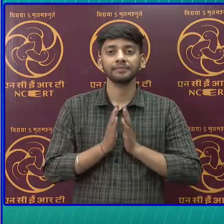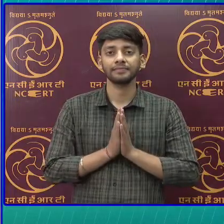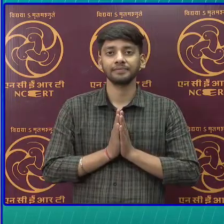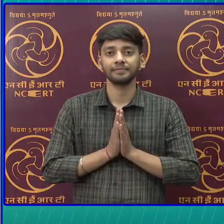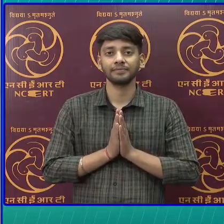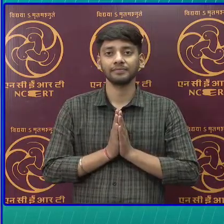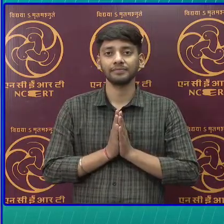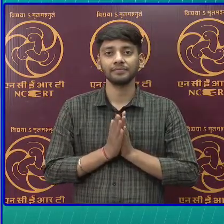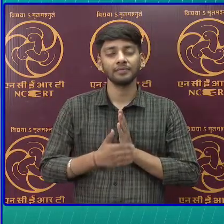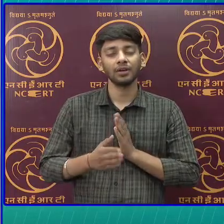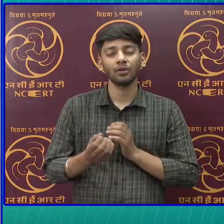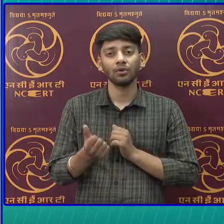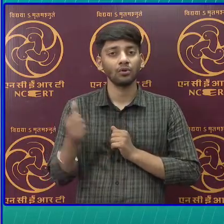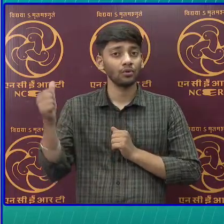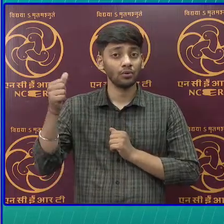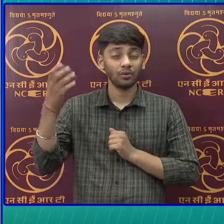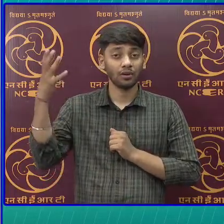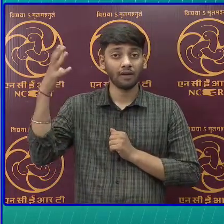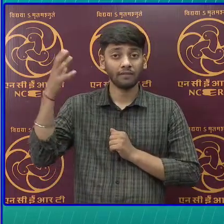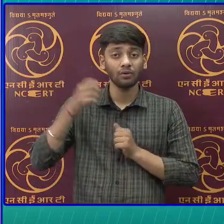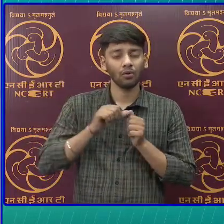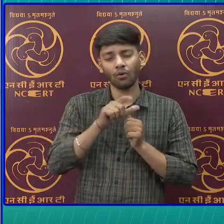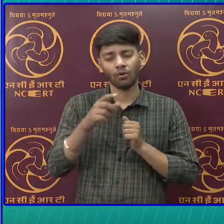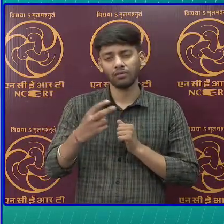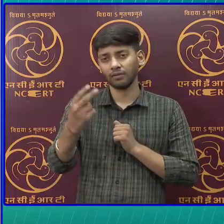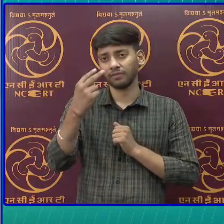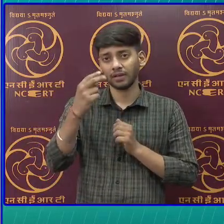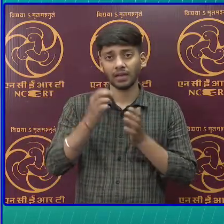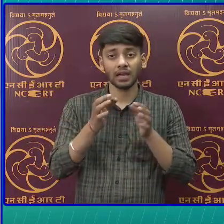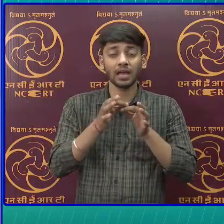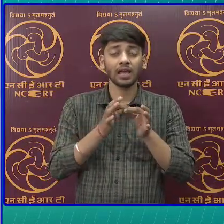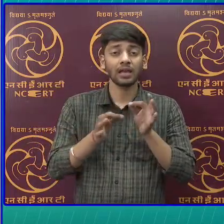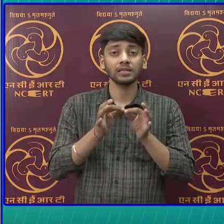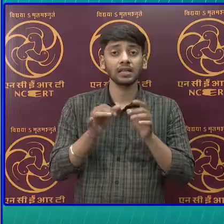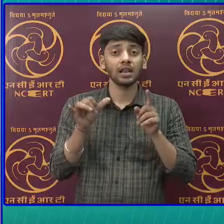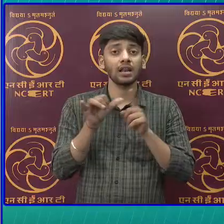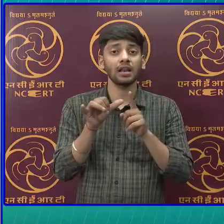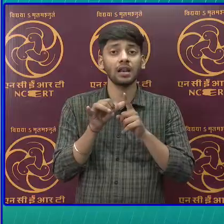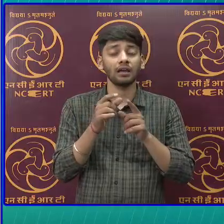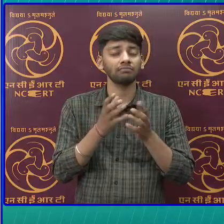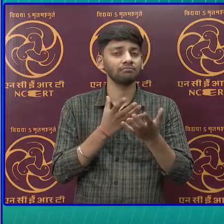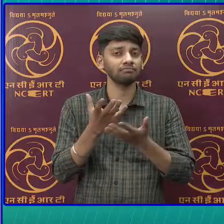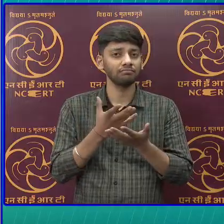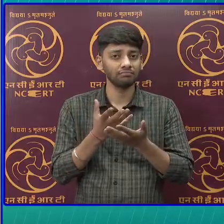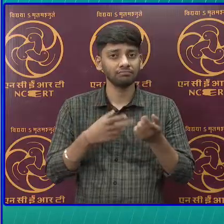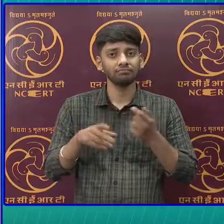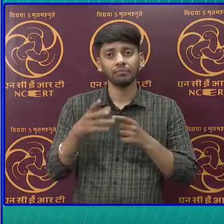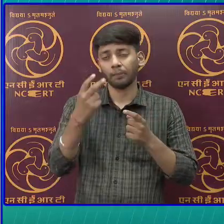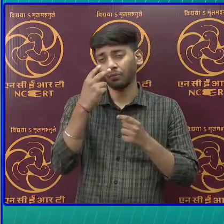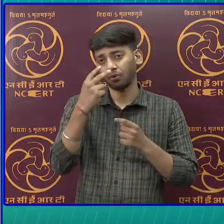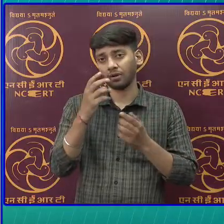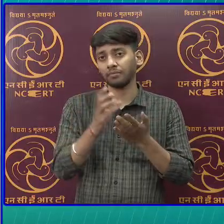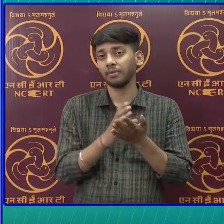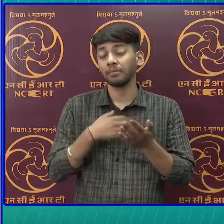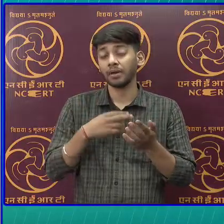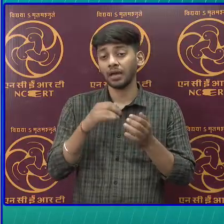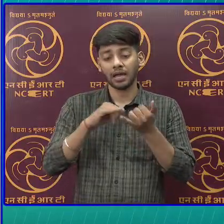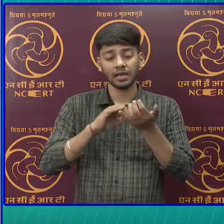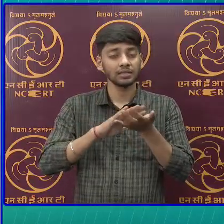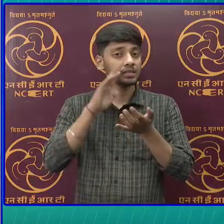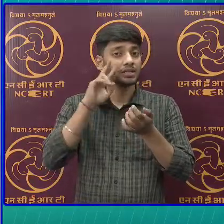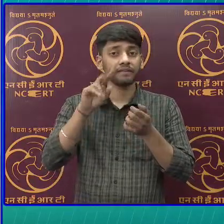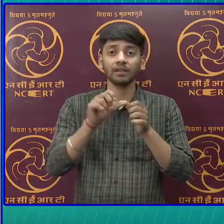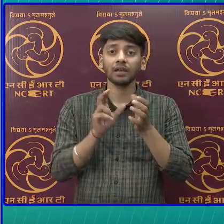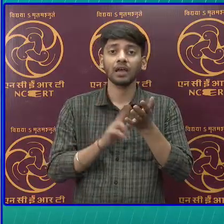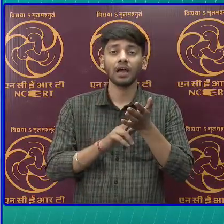Namaskar and a very good afternoon to all the viewers watching NCERT's live and interactive program. I am Shivani Jha and